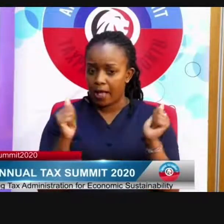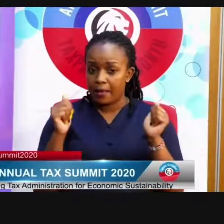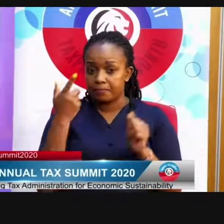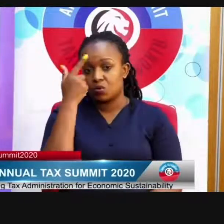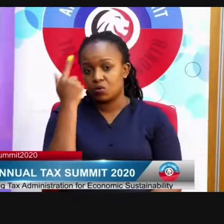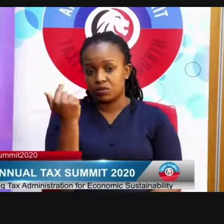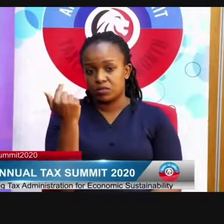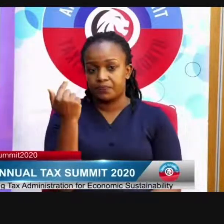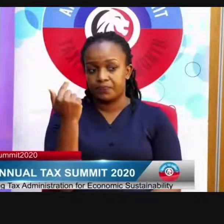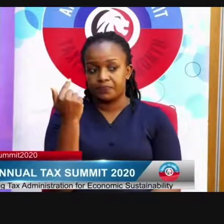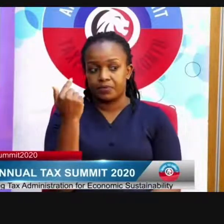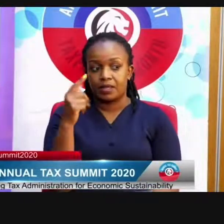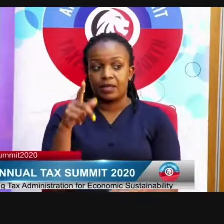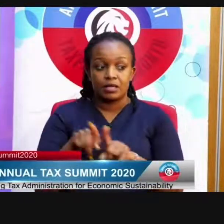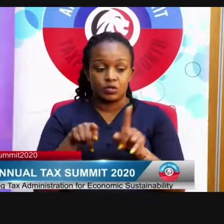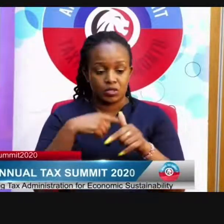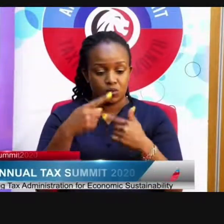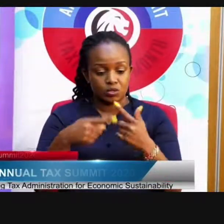peak of